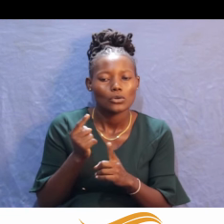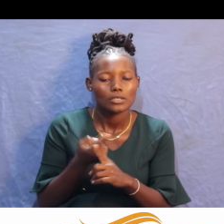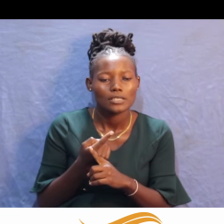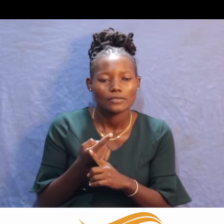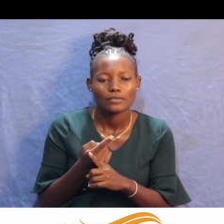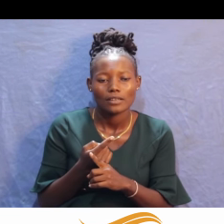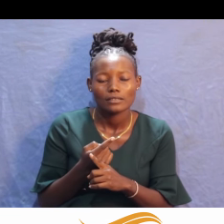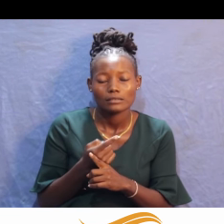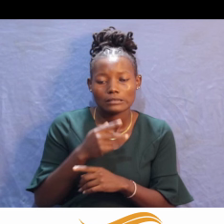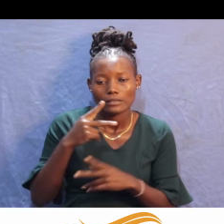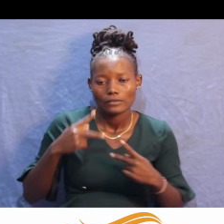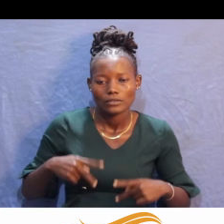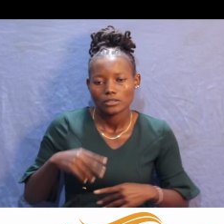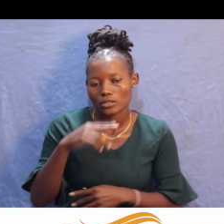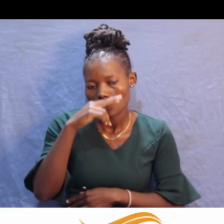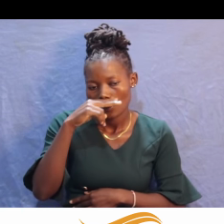physiology.